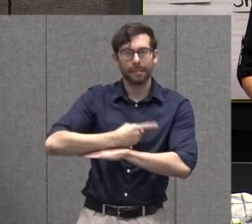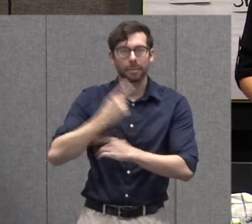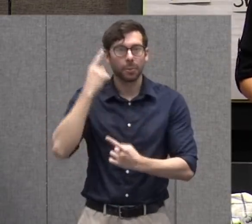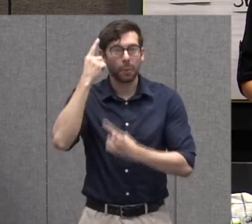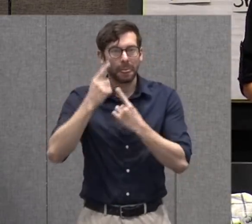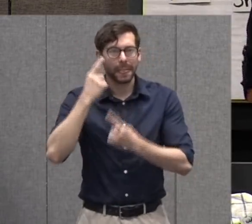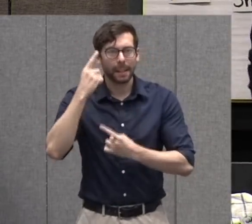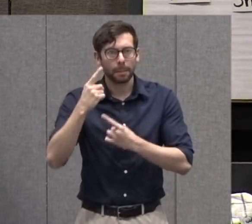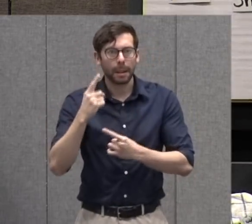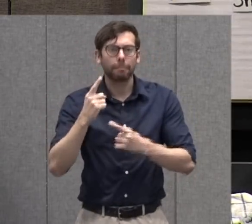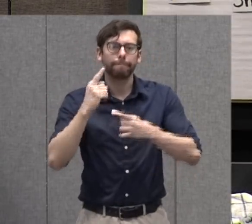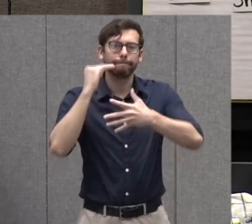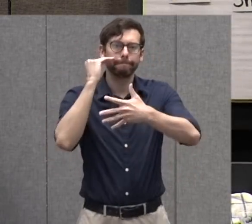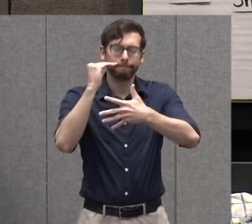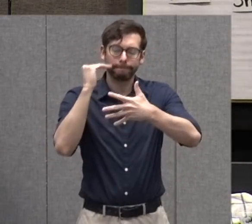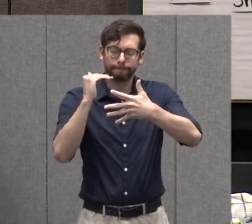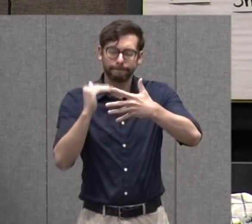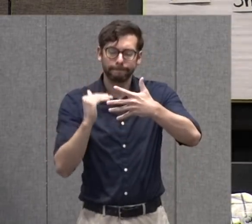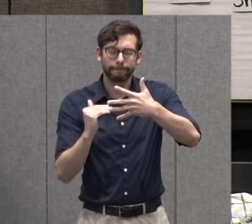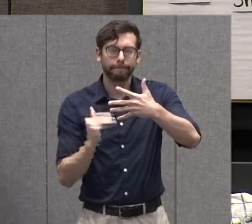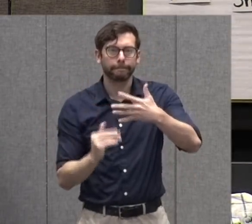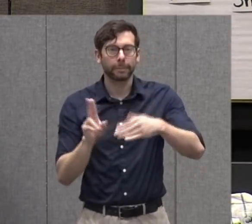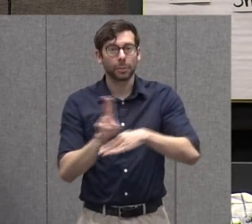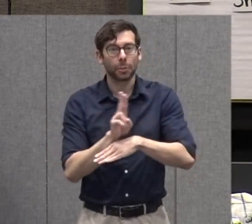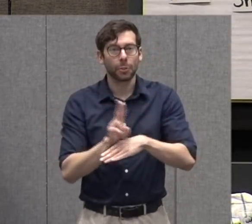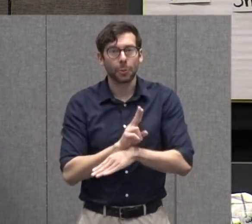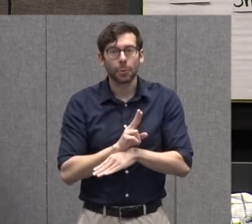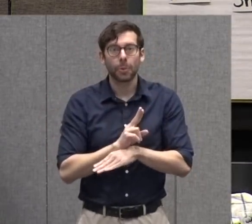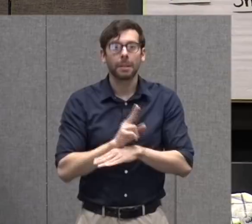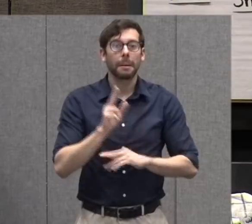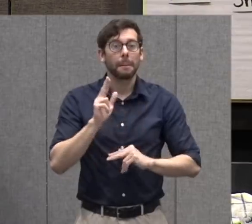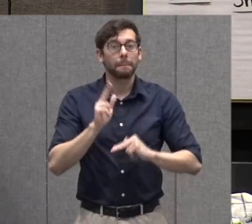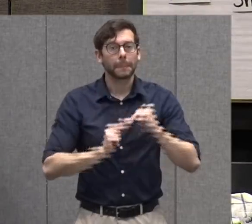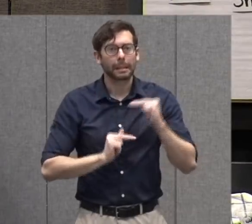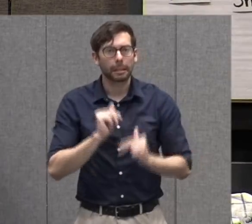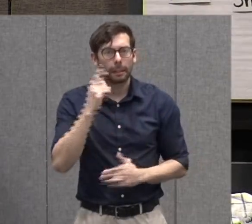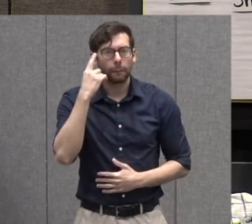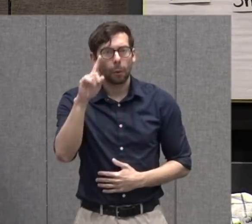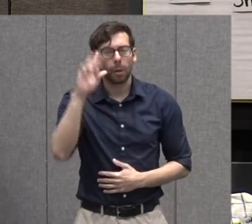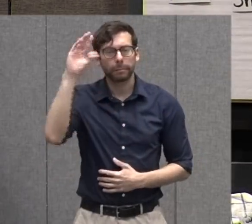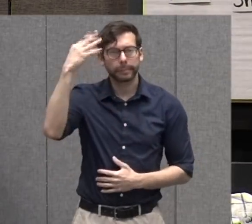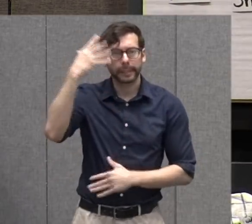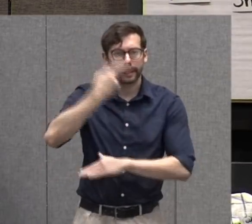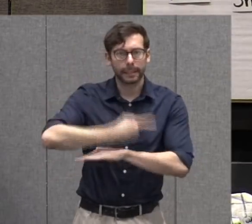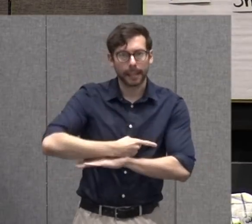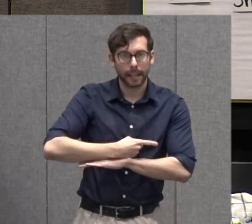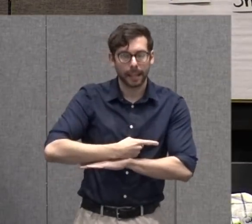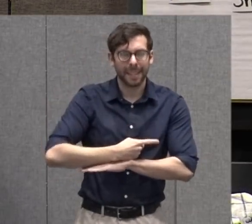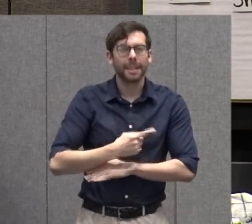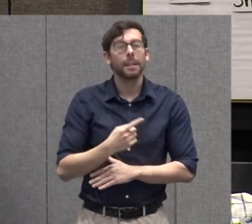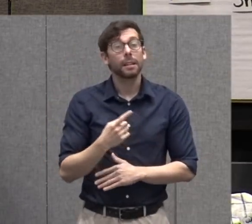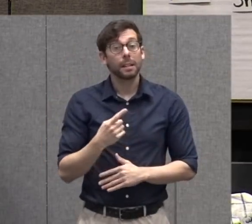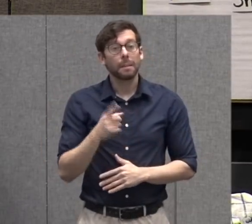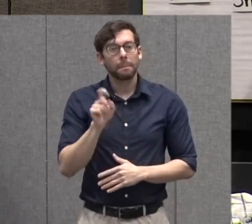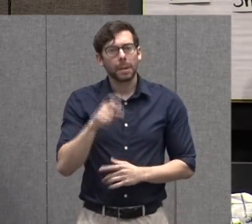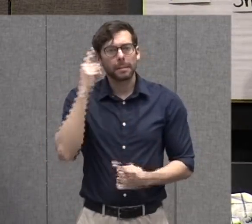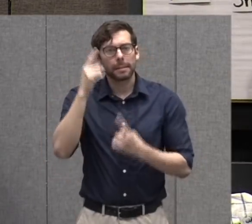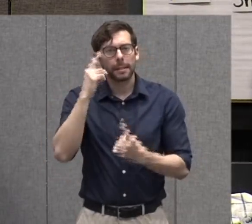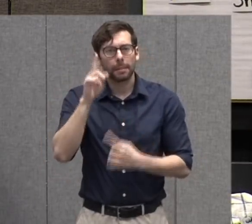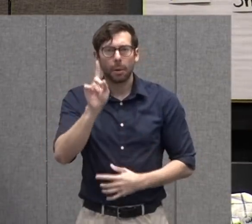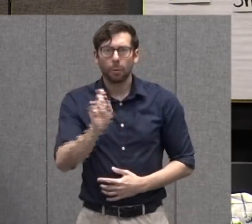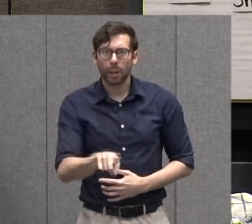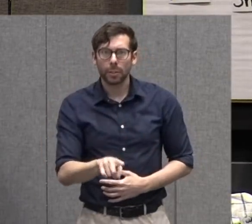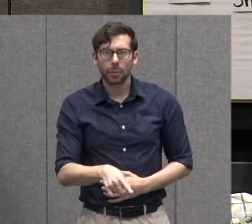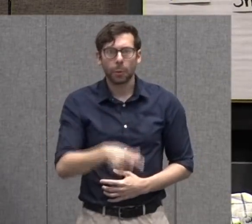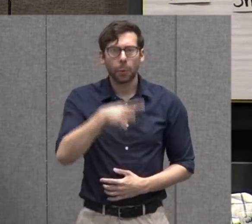build for a sunny day. We have some questions. Who or what am I building for and why? I